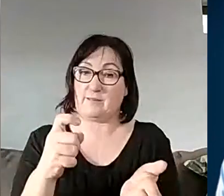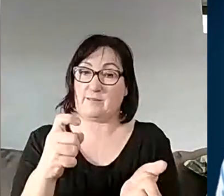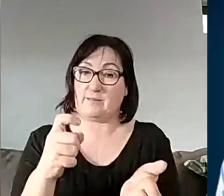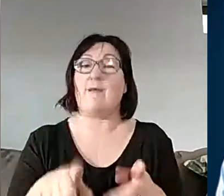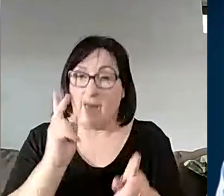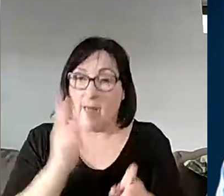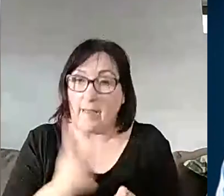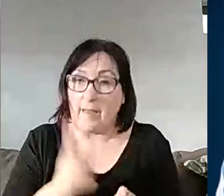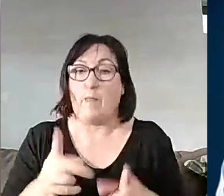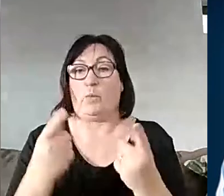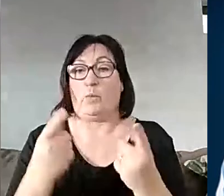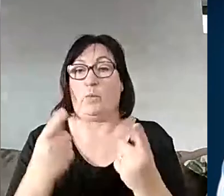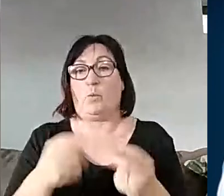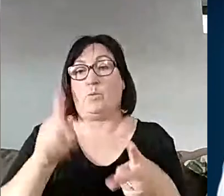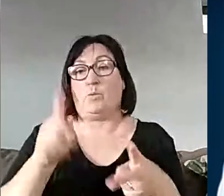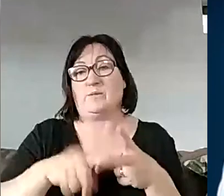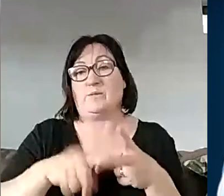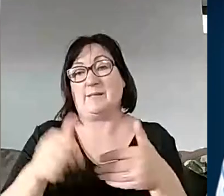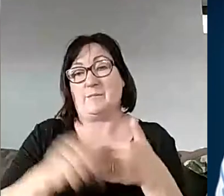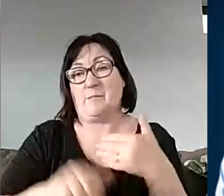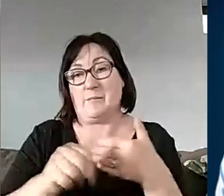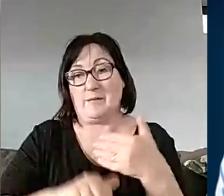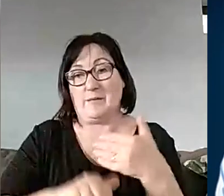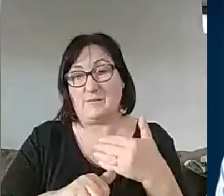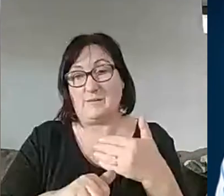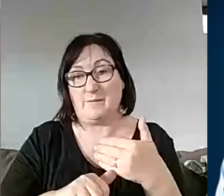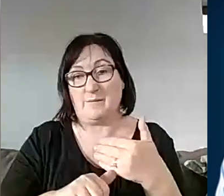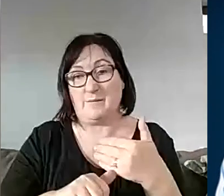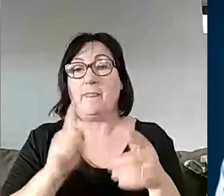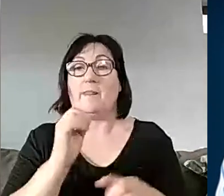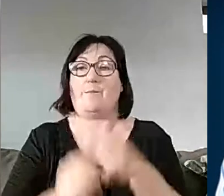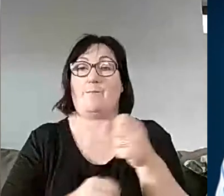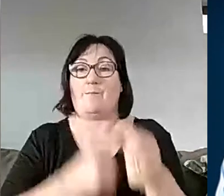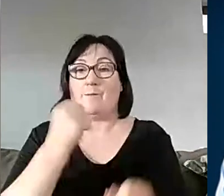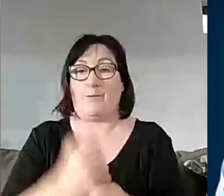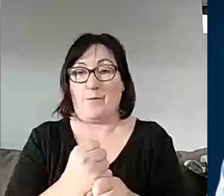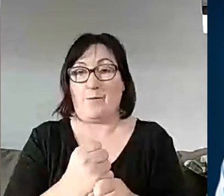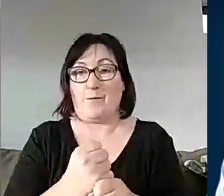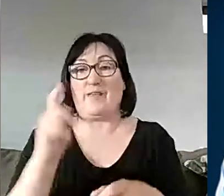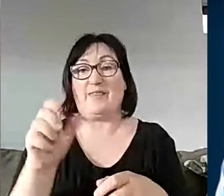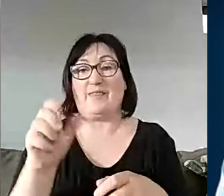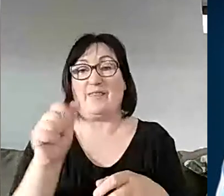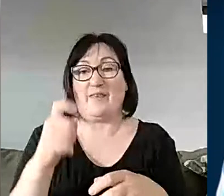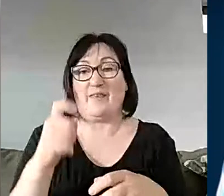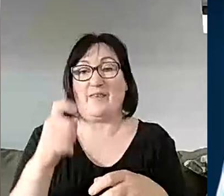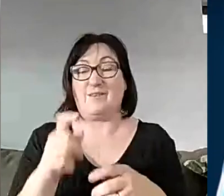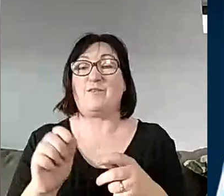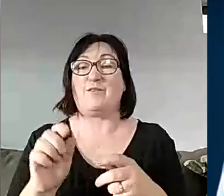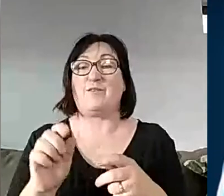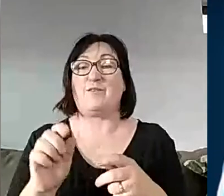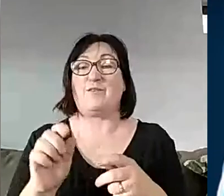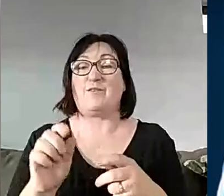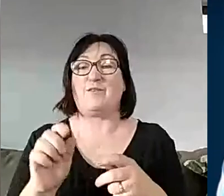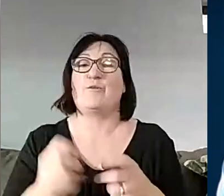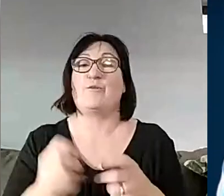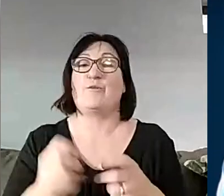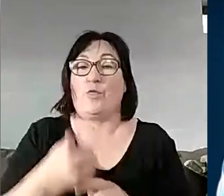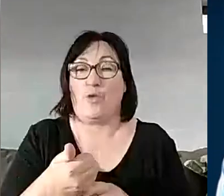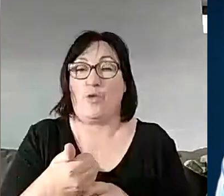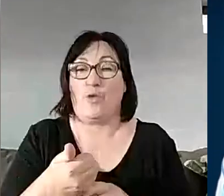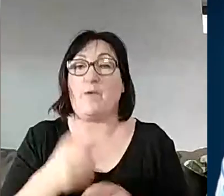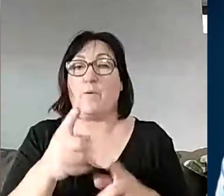well, and then you will submit your annual tax return. Now, when you submit your annual tax return, you already have a credit lying